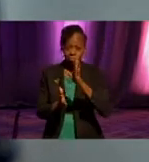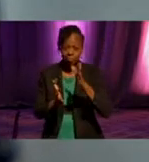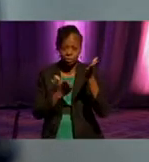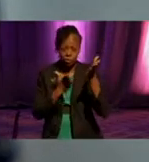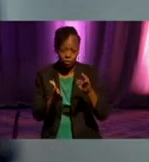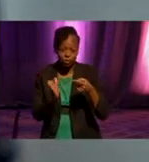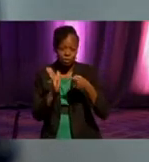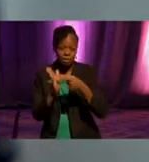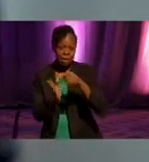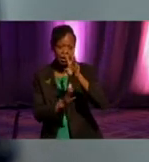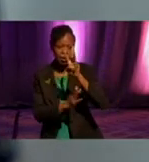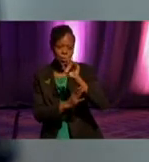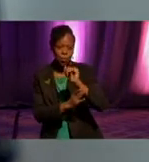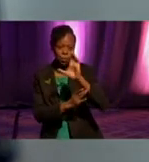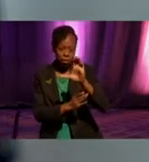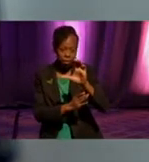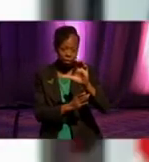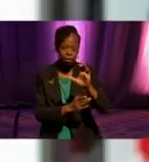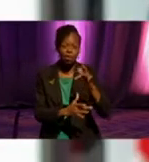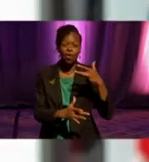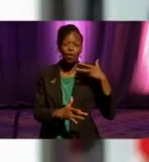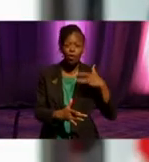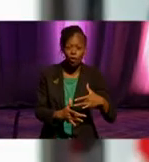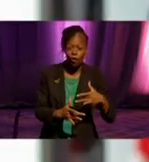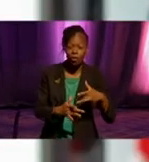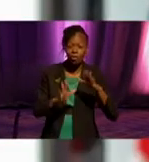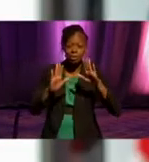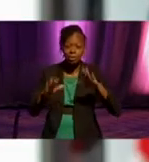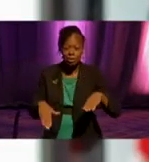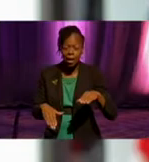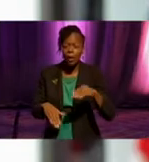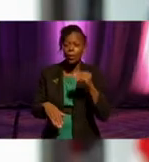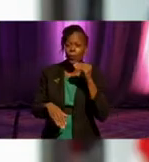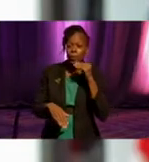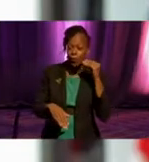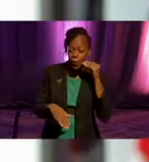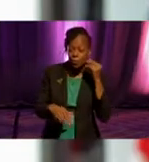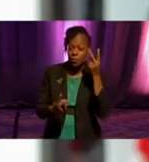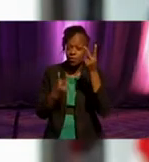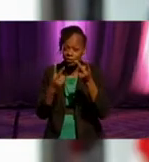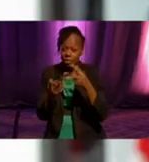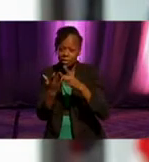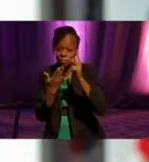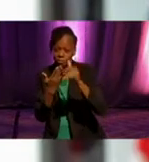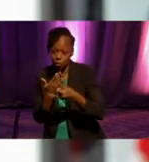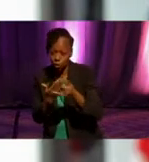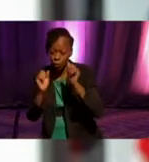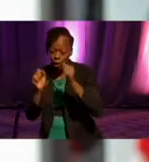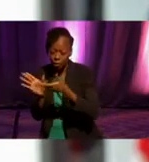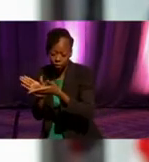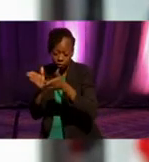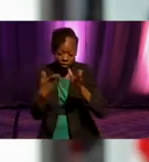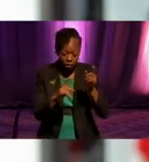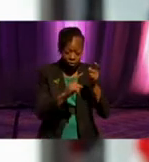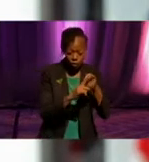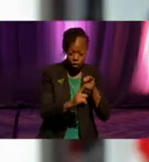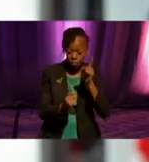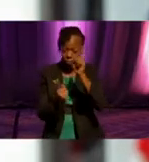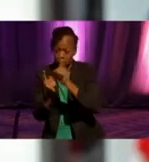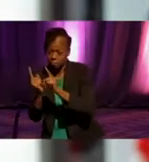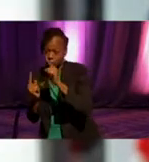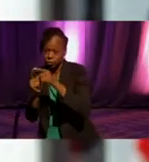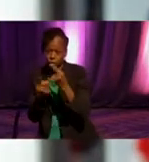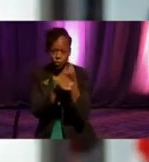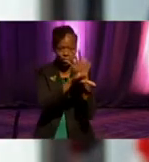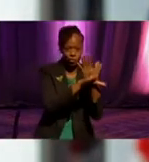early childhood home visiting programs were able to pivot from an in-person only model to a virtual model to meet the needs of